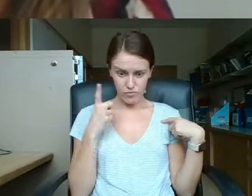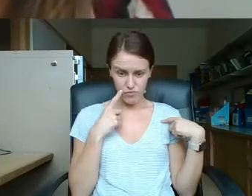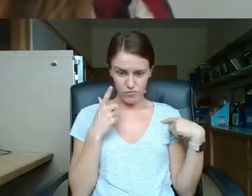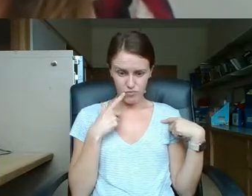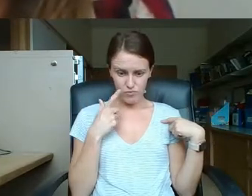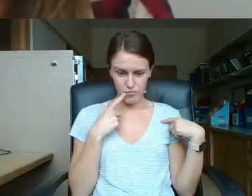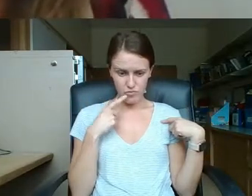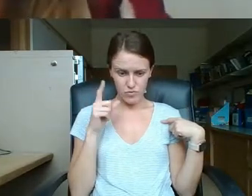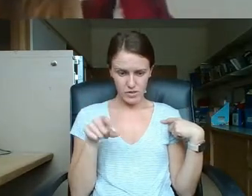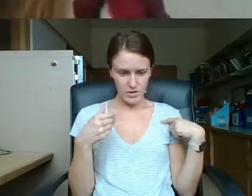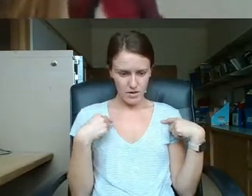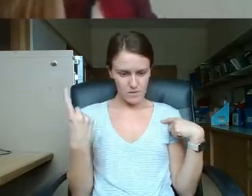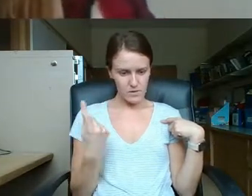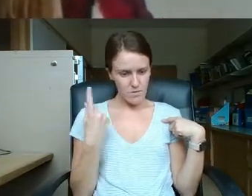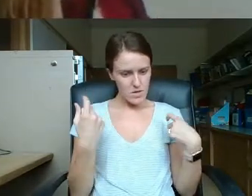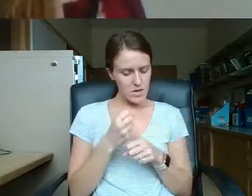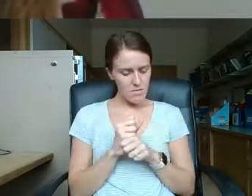a pocket out of, he said.